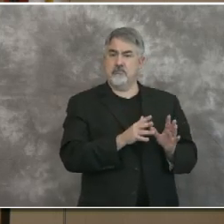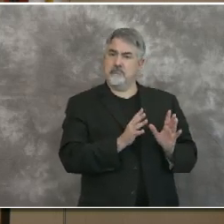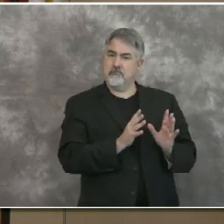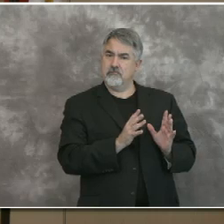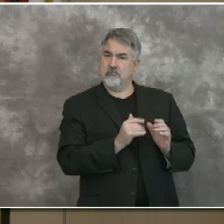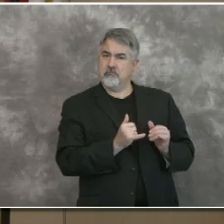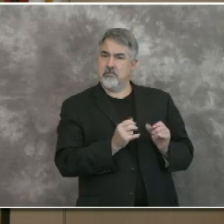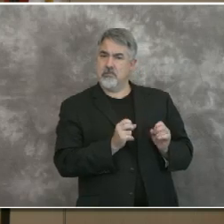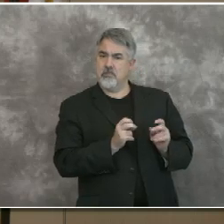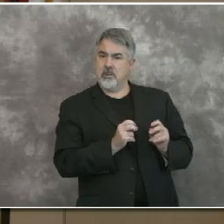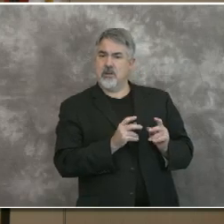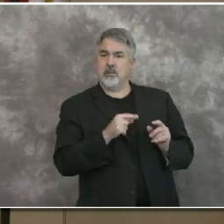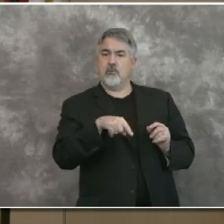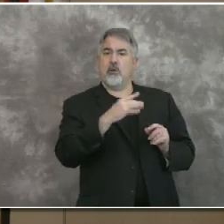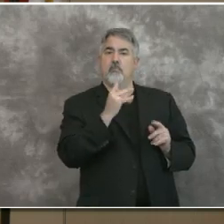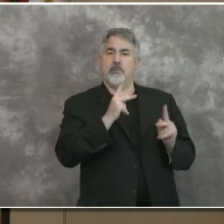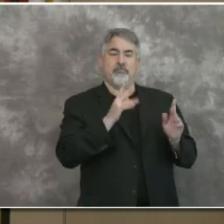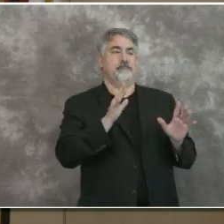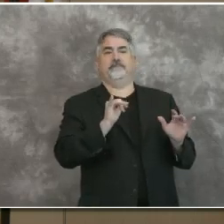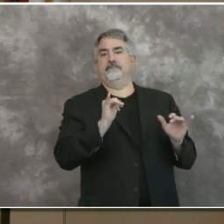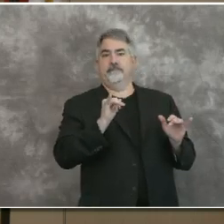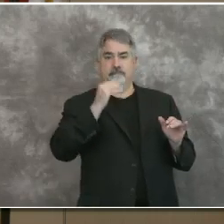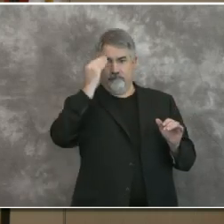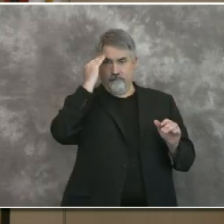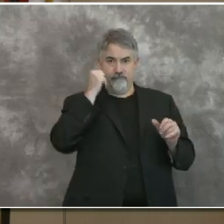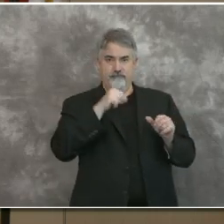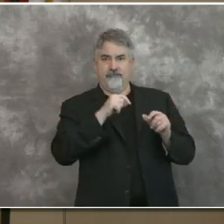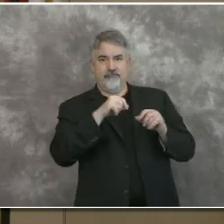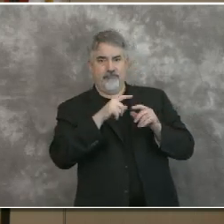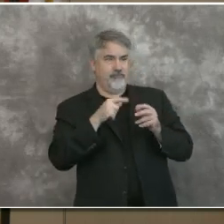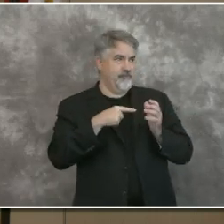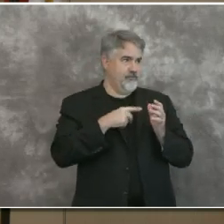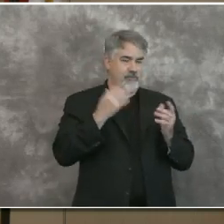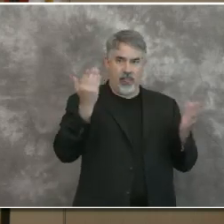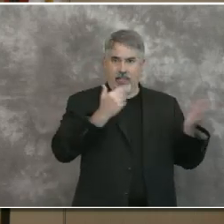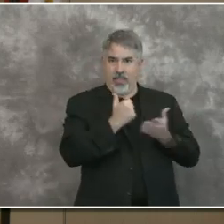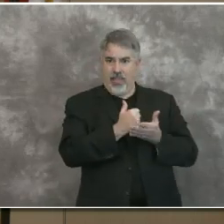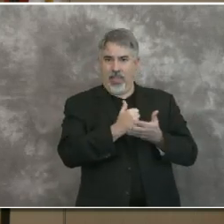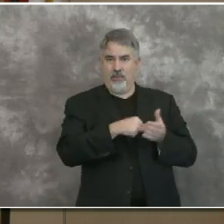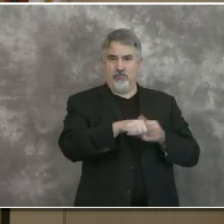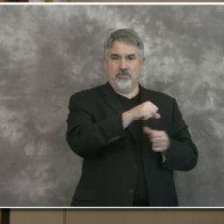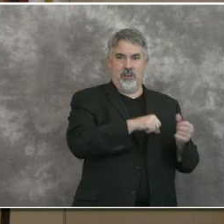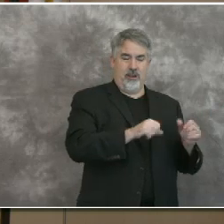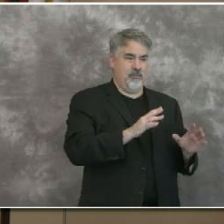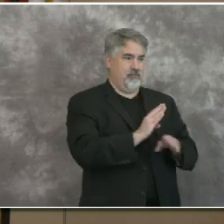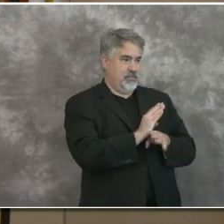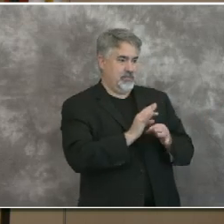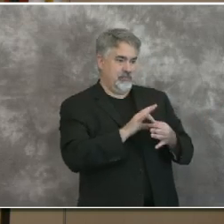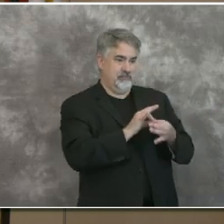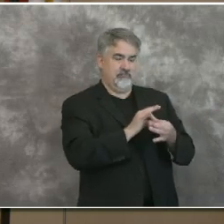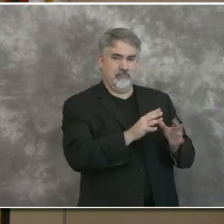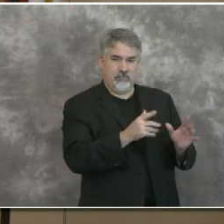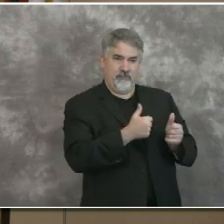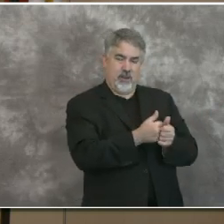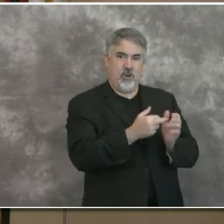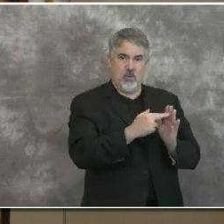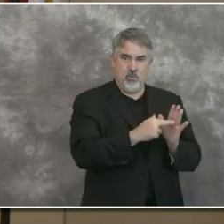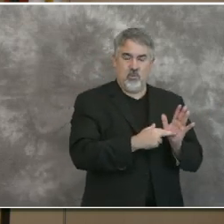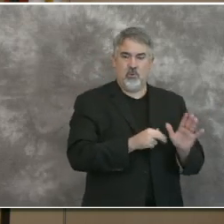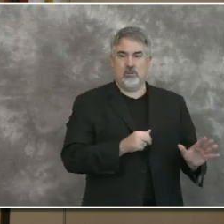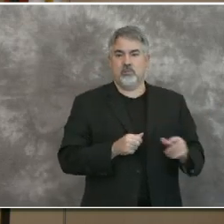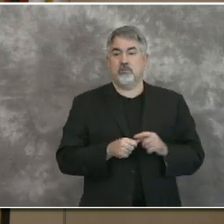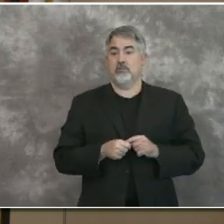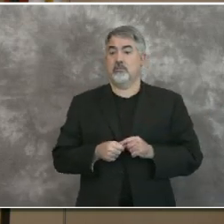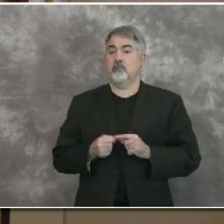from individual residents, from governments, organizations, and businesses across the county of San Diego. So now please